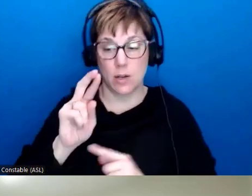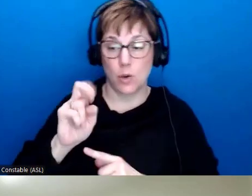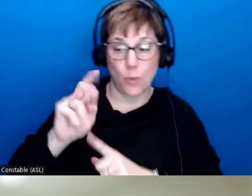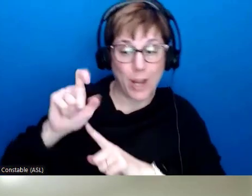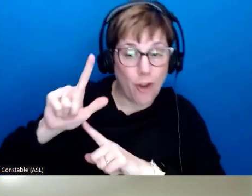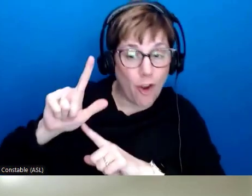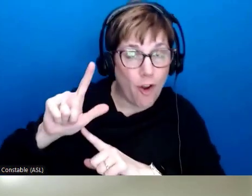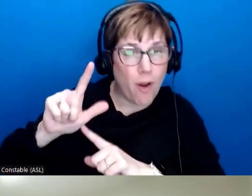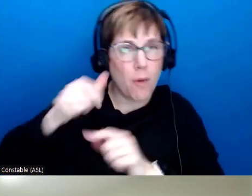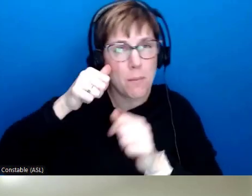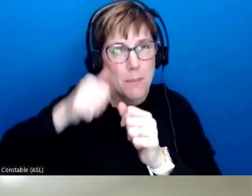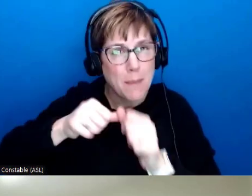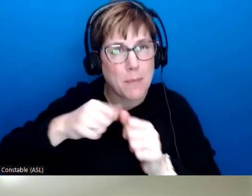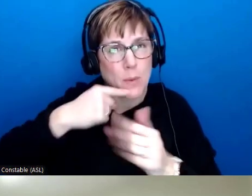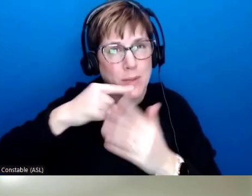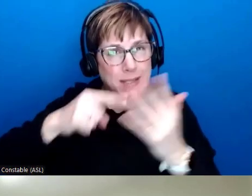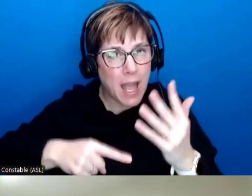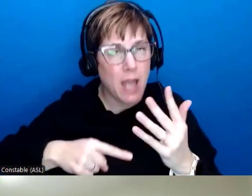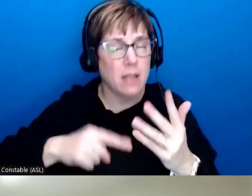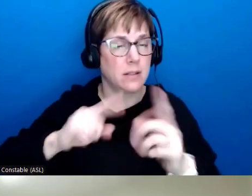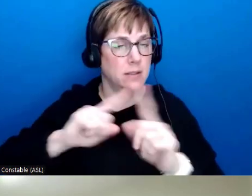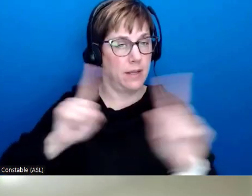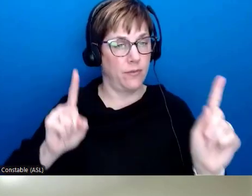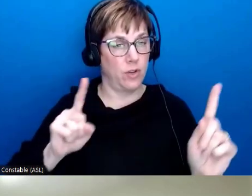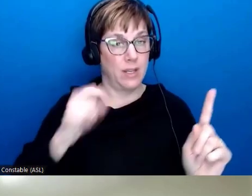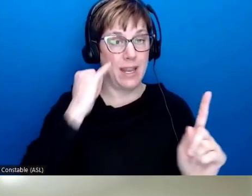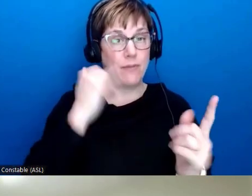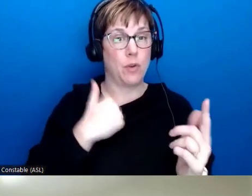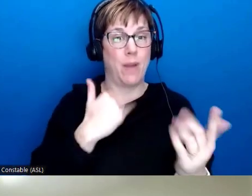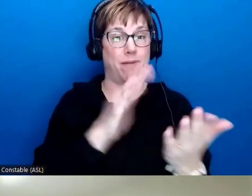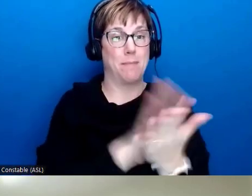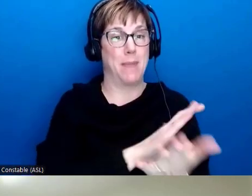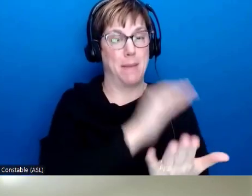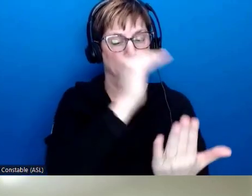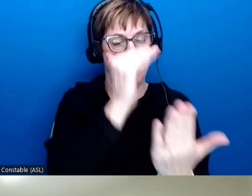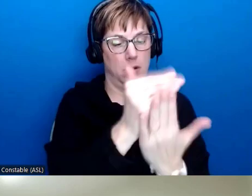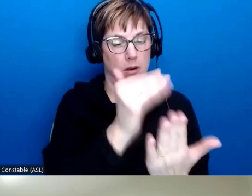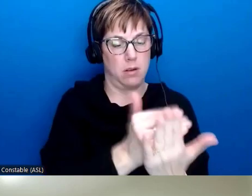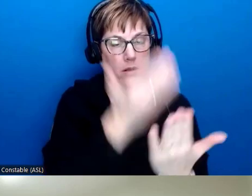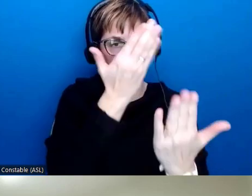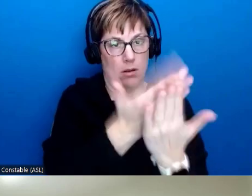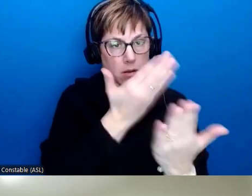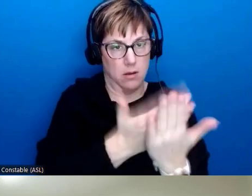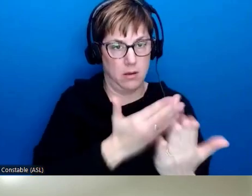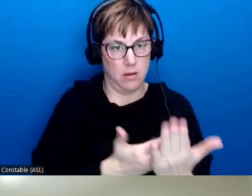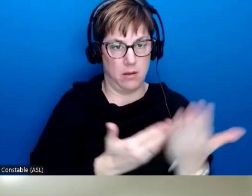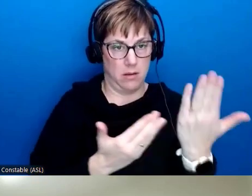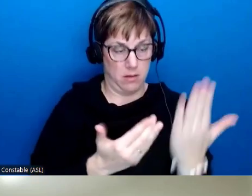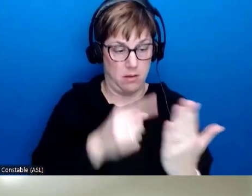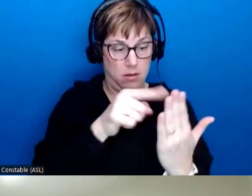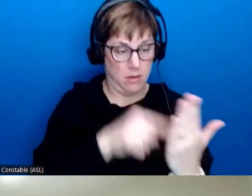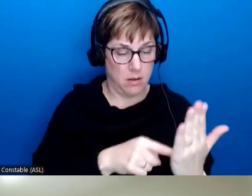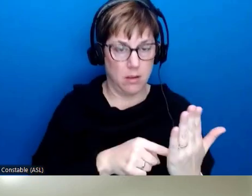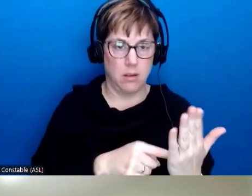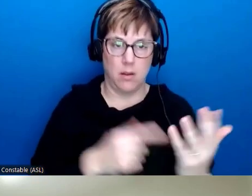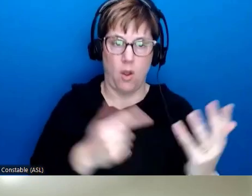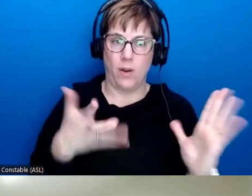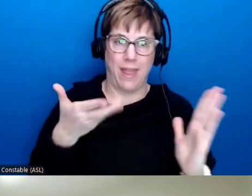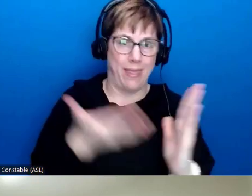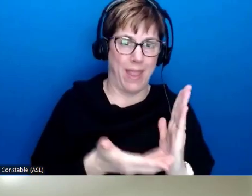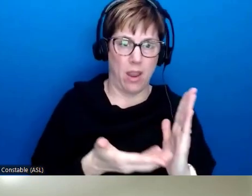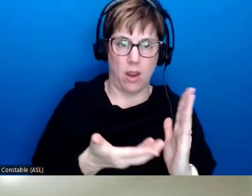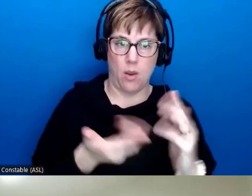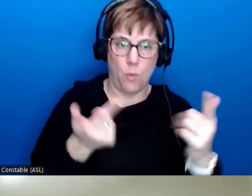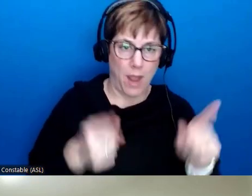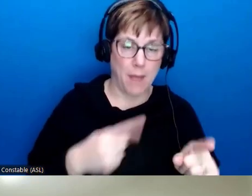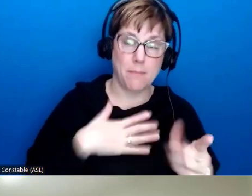again, emails is sufficient, where you can go back and basically there'll be a record of what happened, what